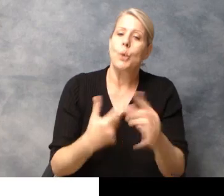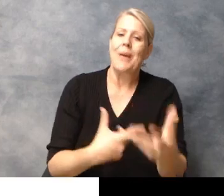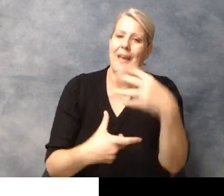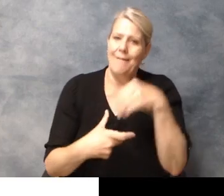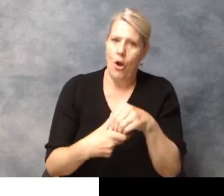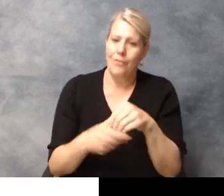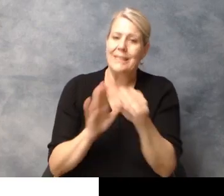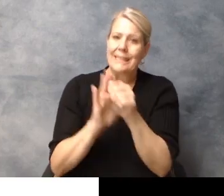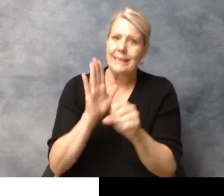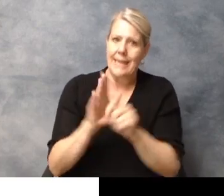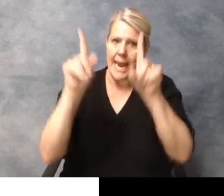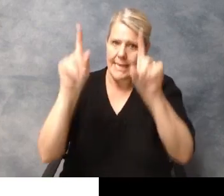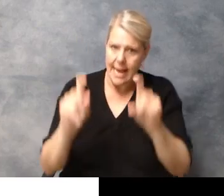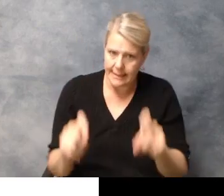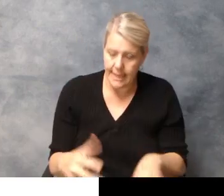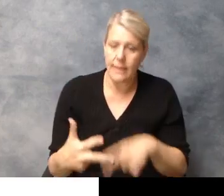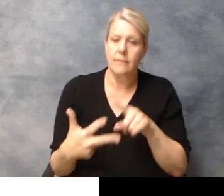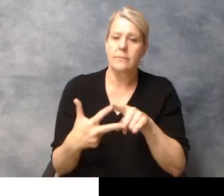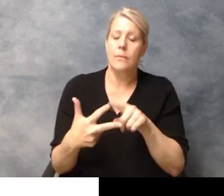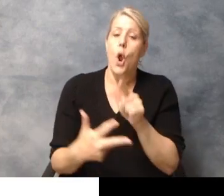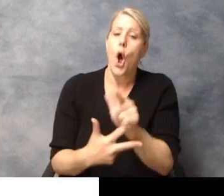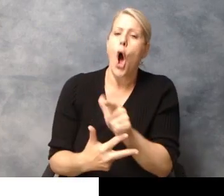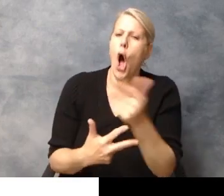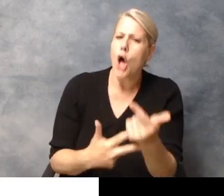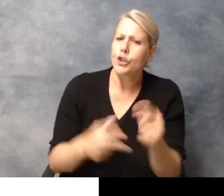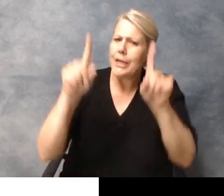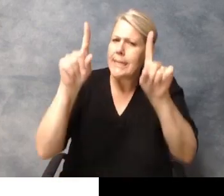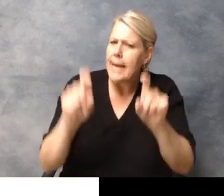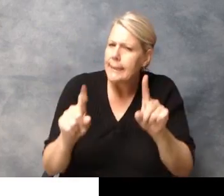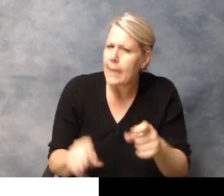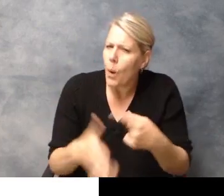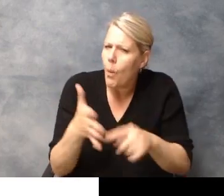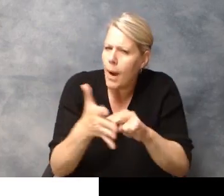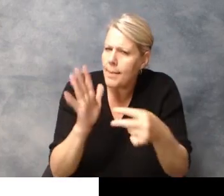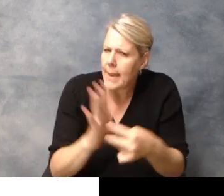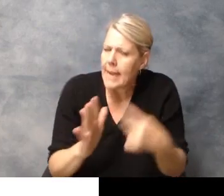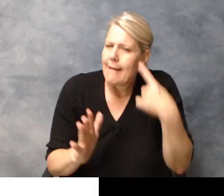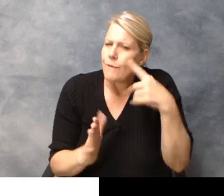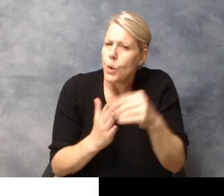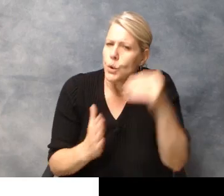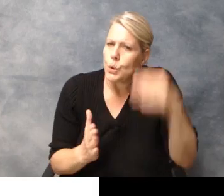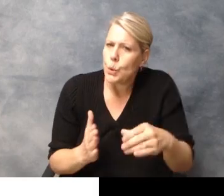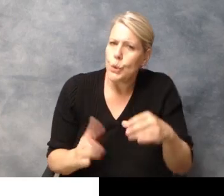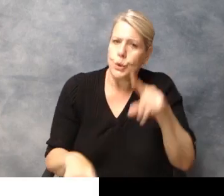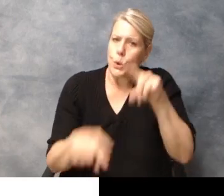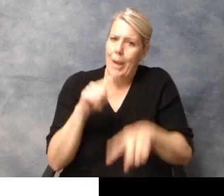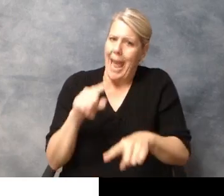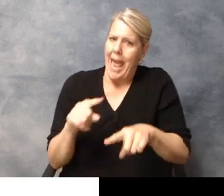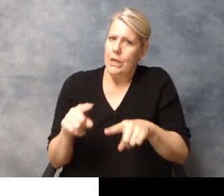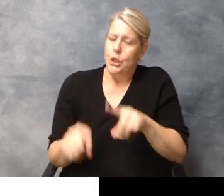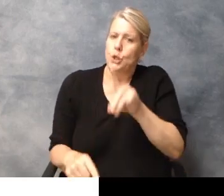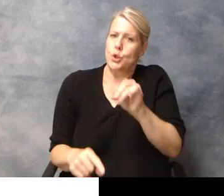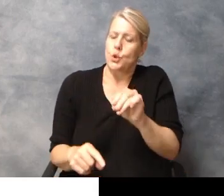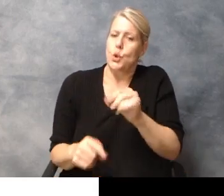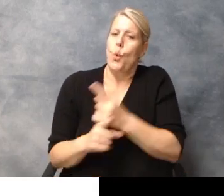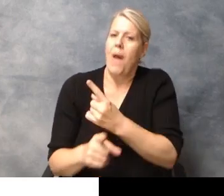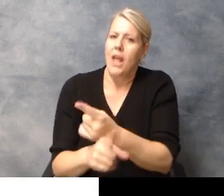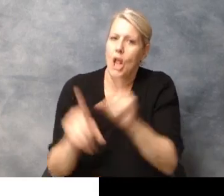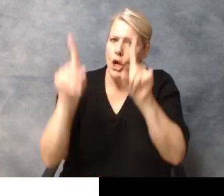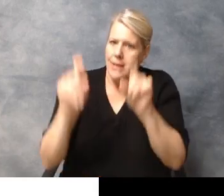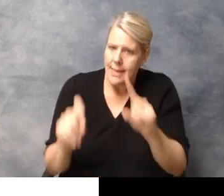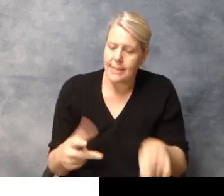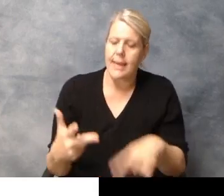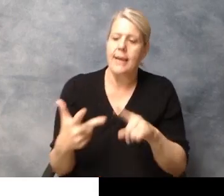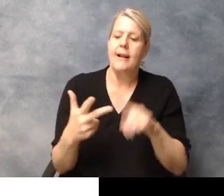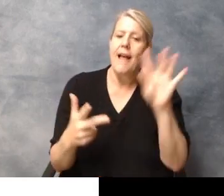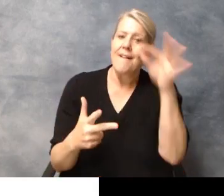assessments, what the alternate testing is for students who are unable to participate in regular state assessments, and the federal and